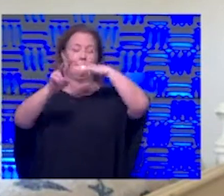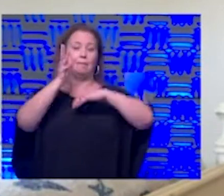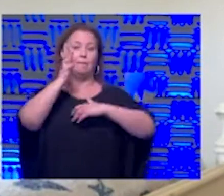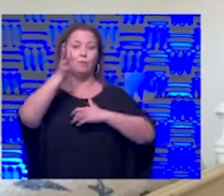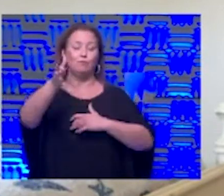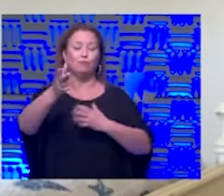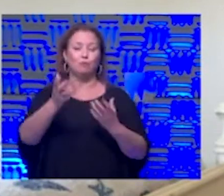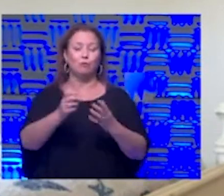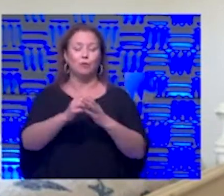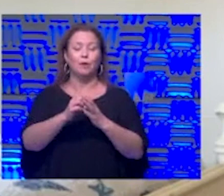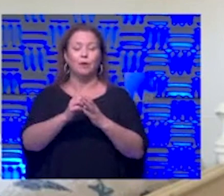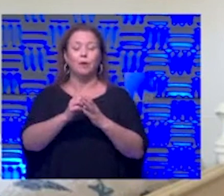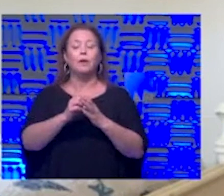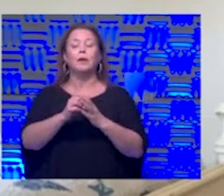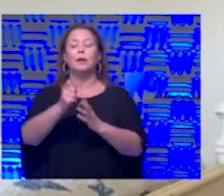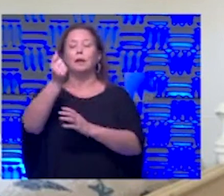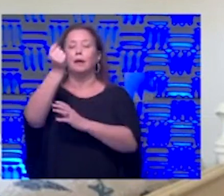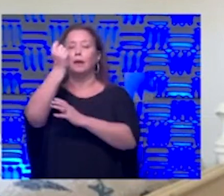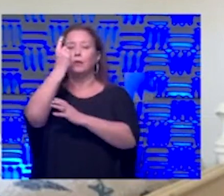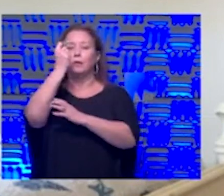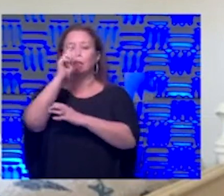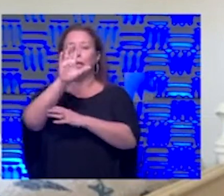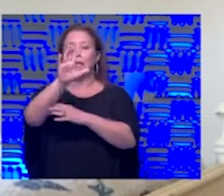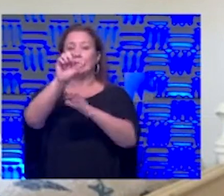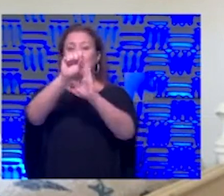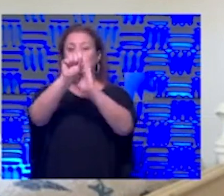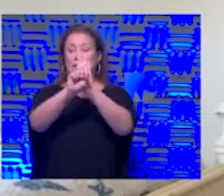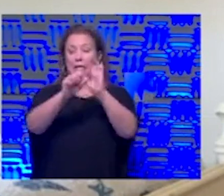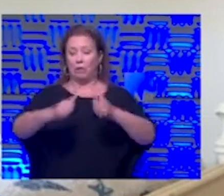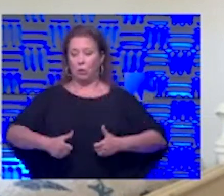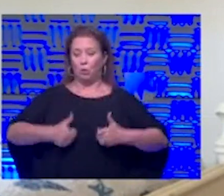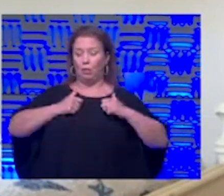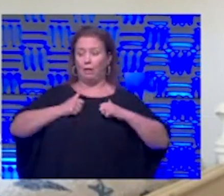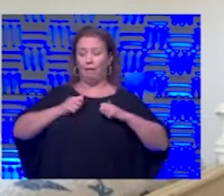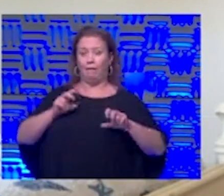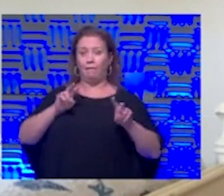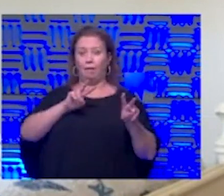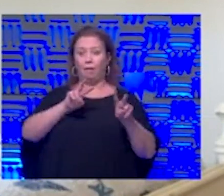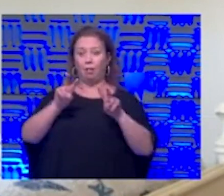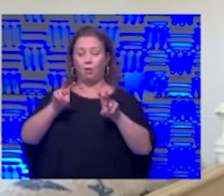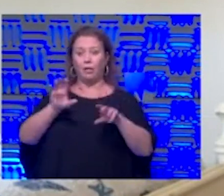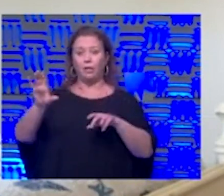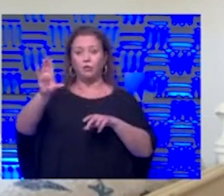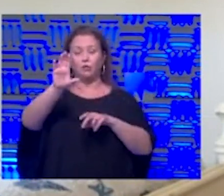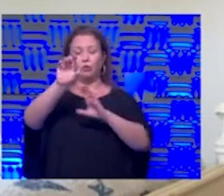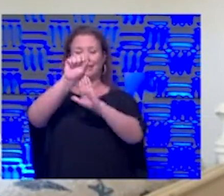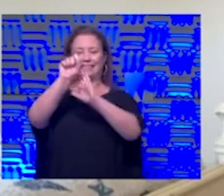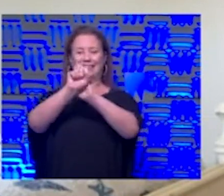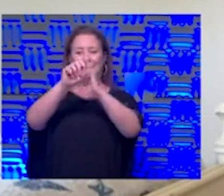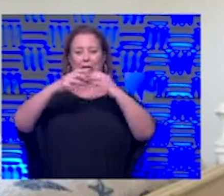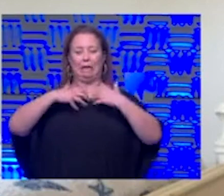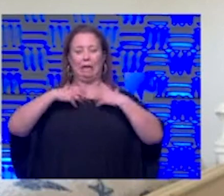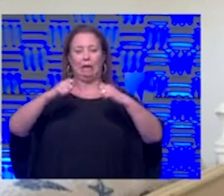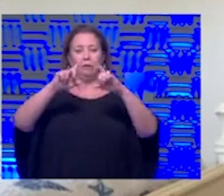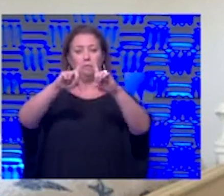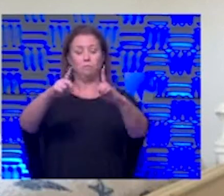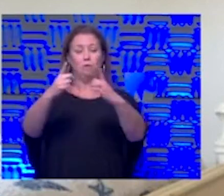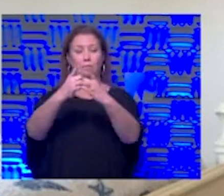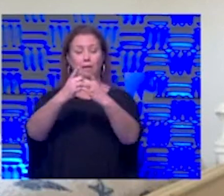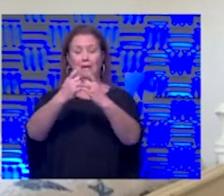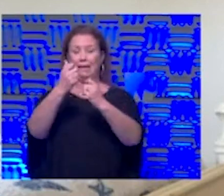it's also important to understand and know what state you live in so that you can look at your state health department. If there's